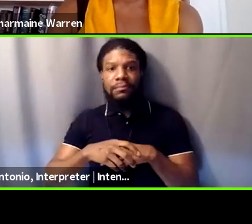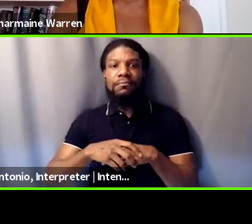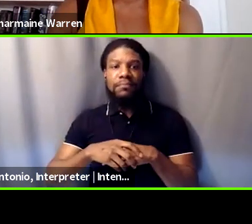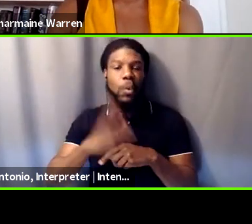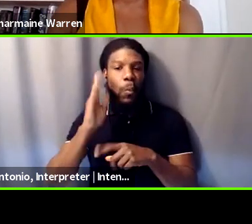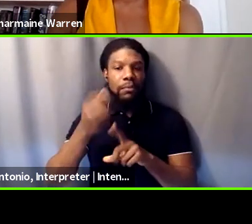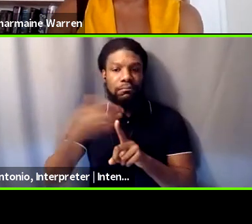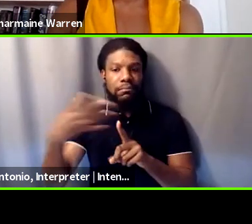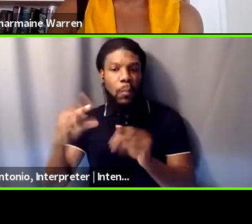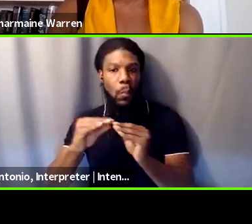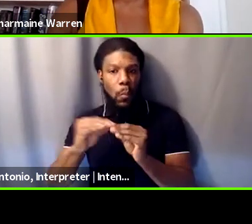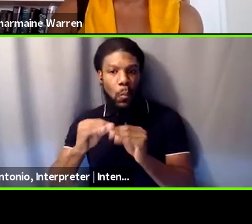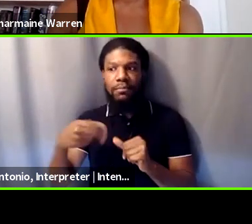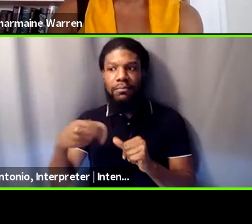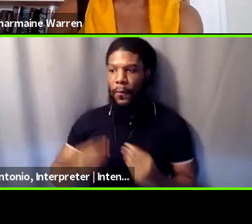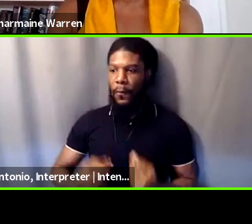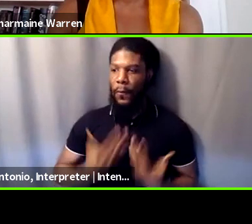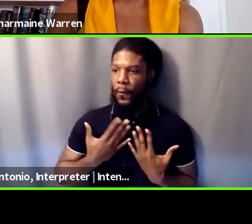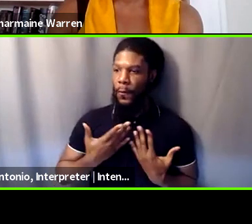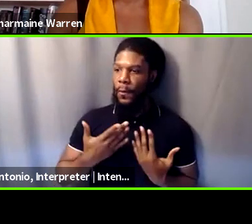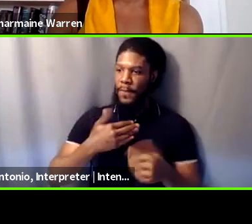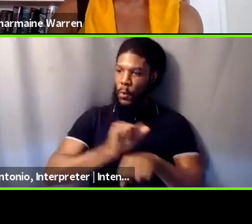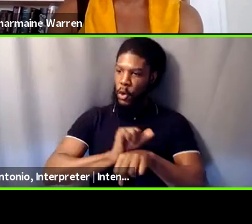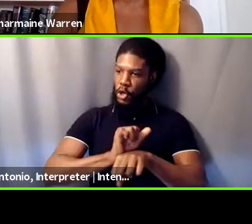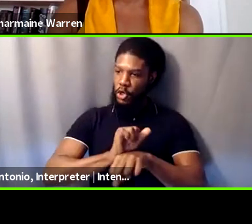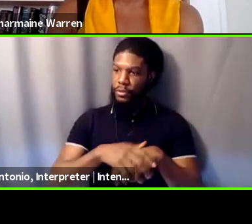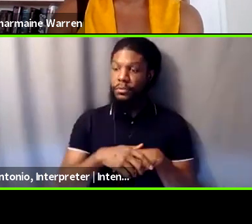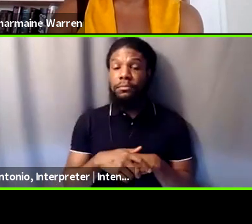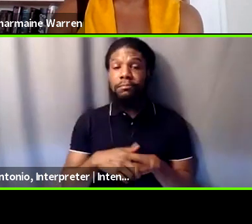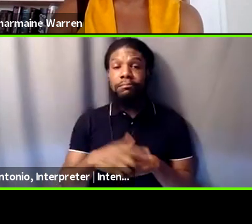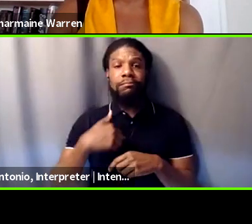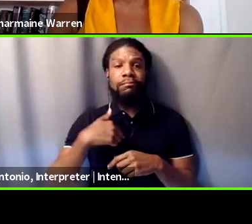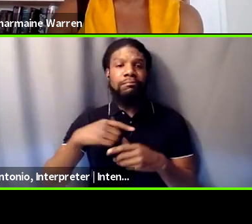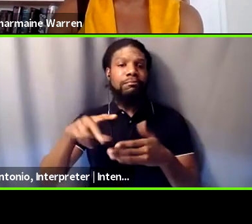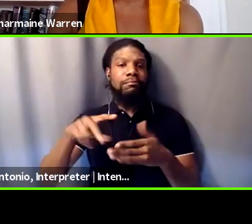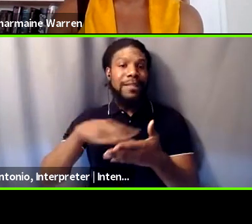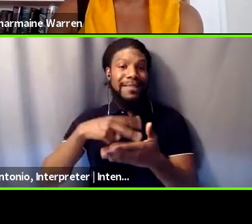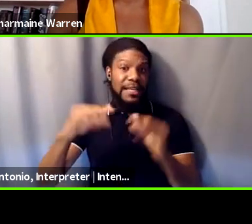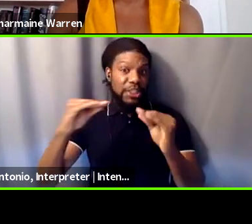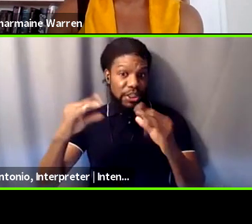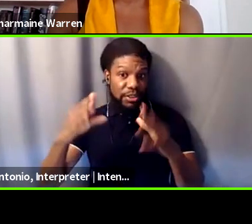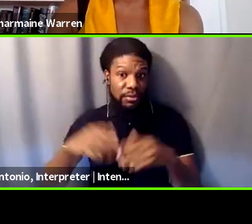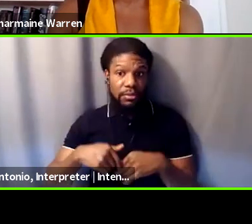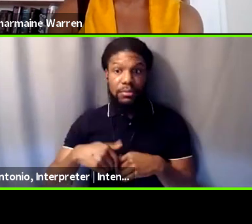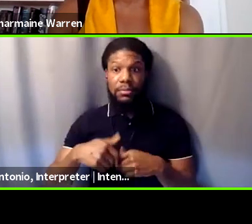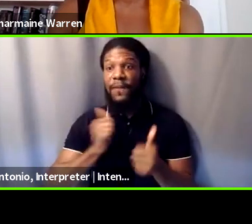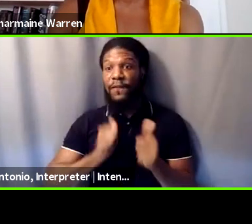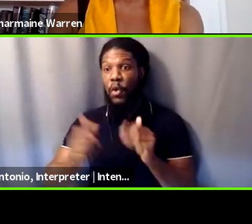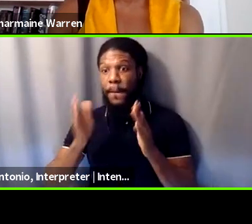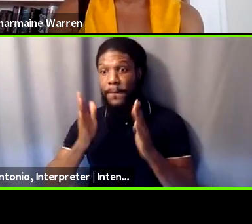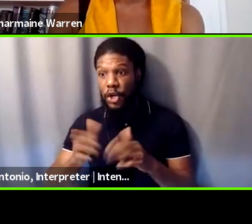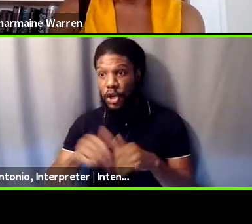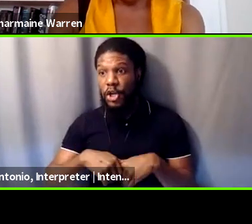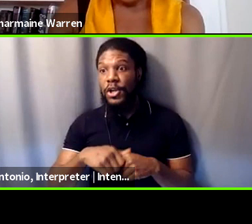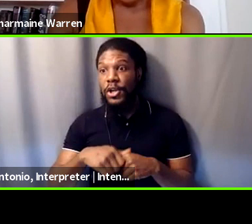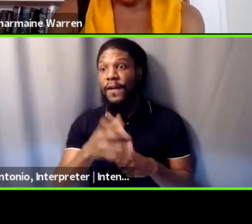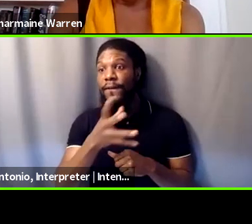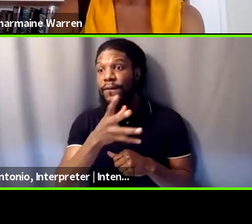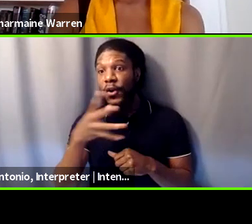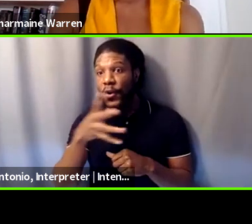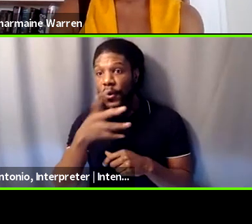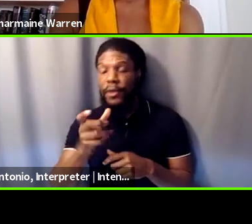that I make work. I'm a choreographer, I'm a performer, I'm a farmer, I love the